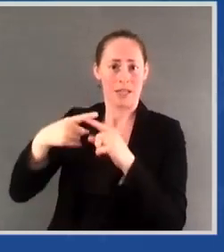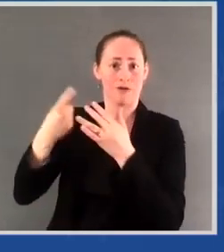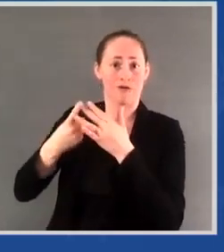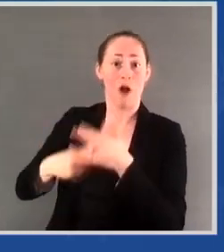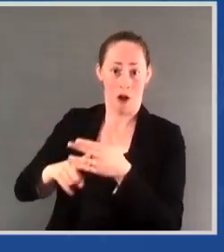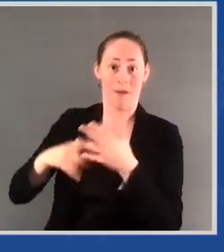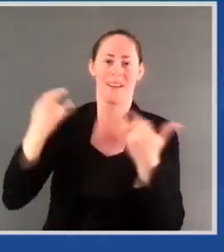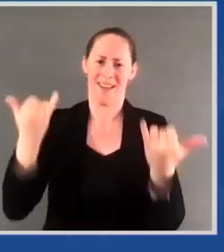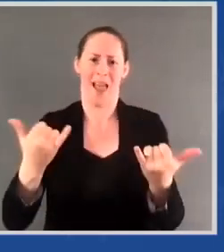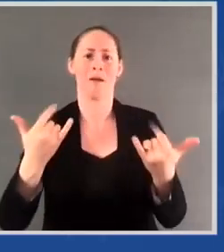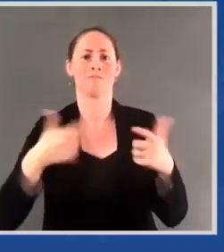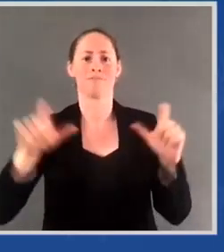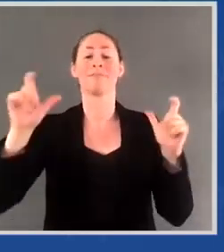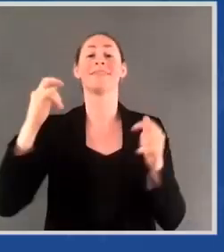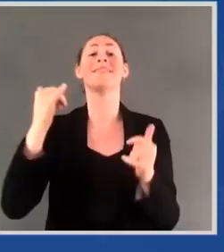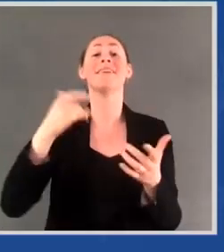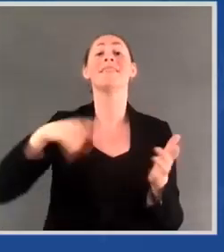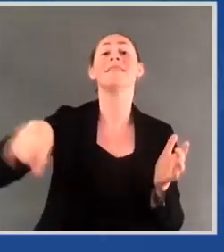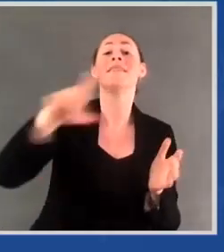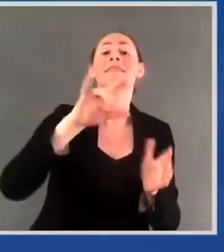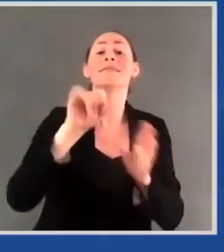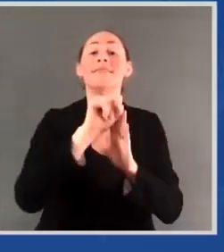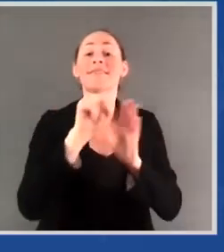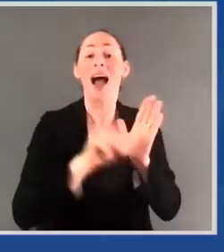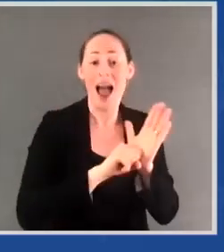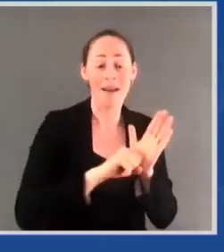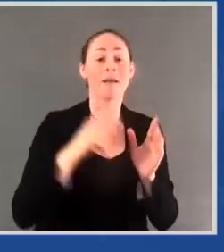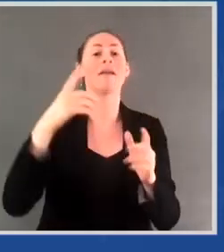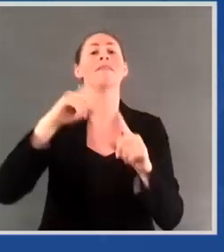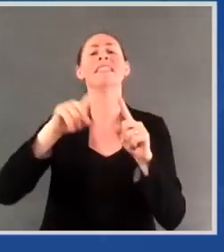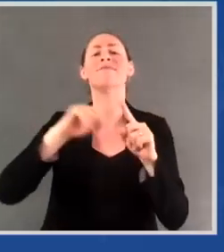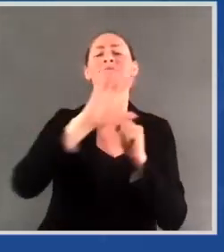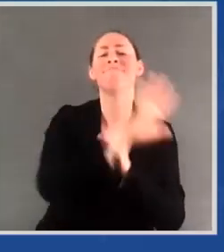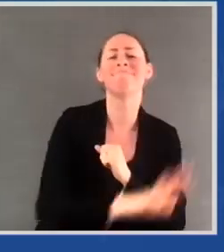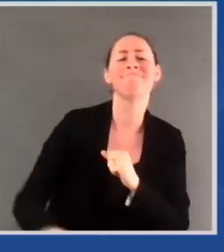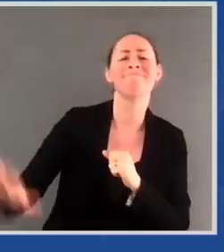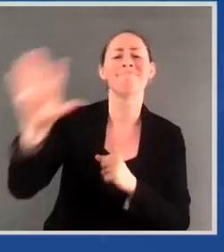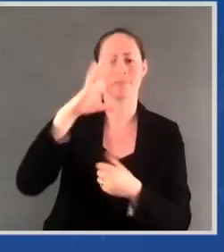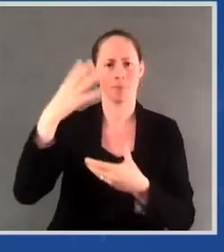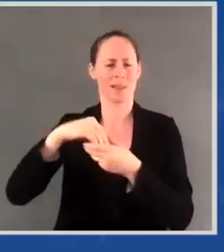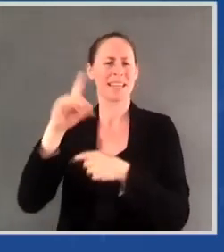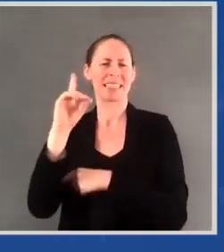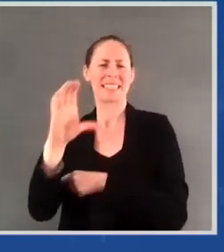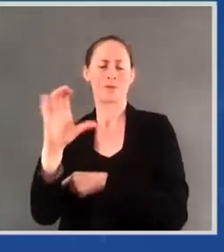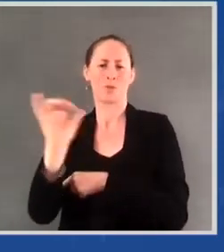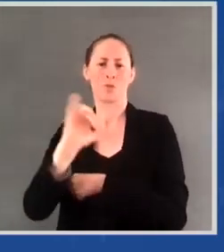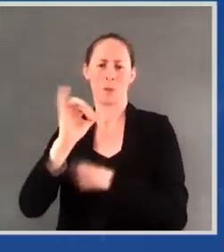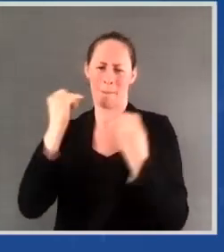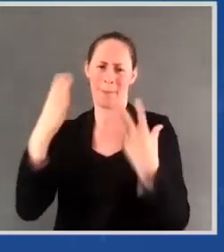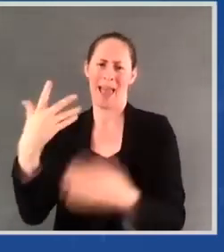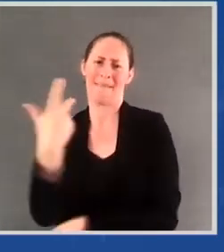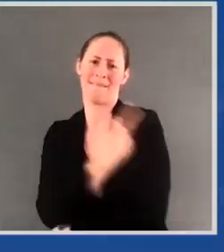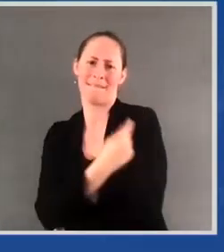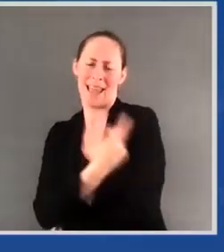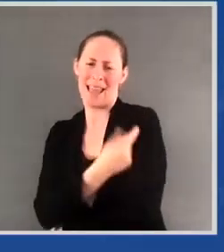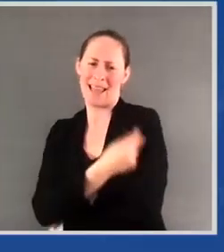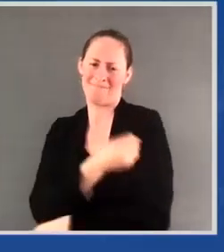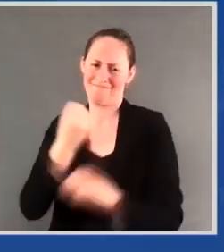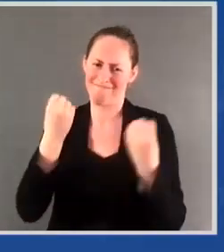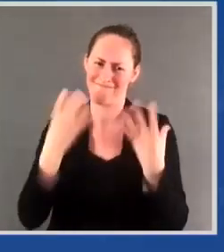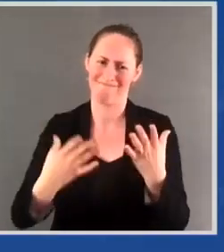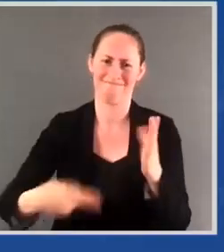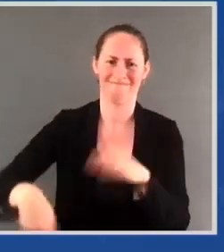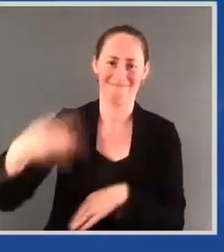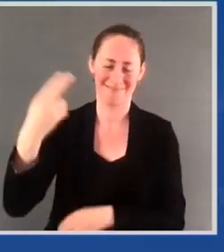now reached at least 70% vaccination rate in their state. 26 states and DC have fully